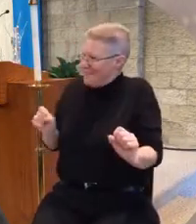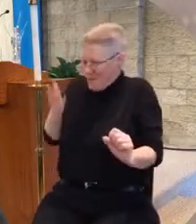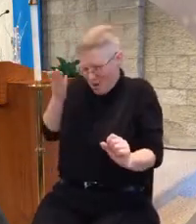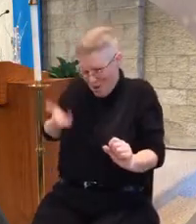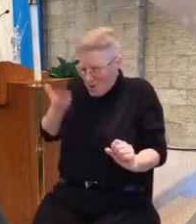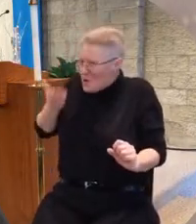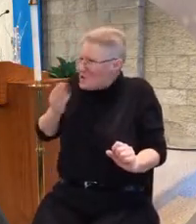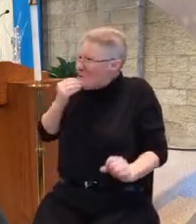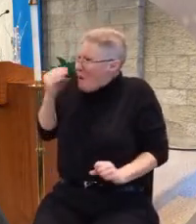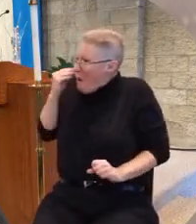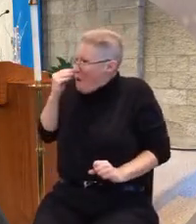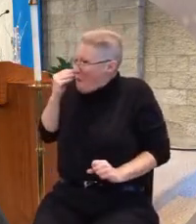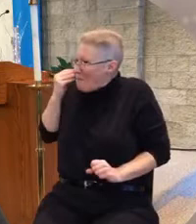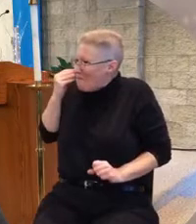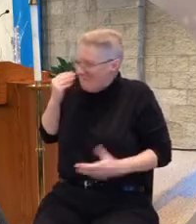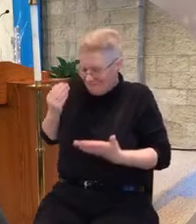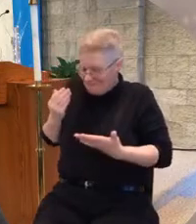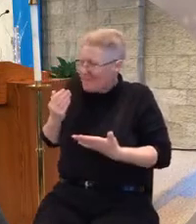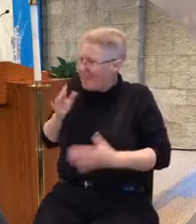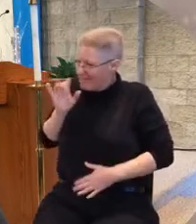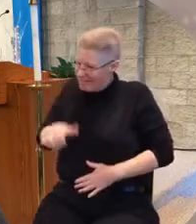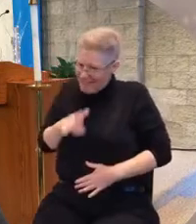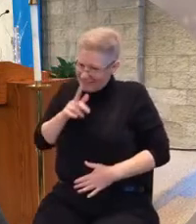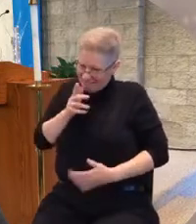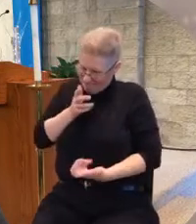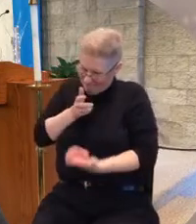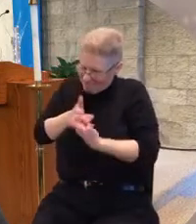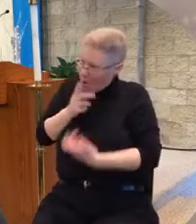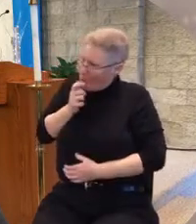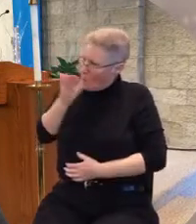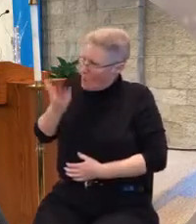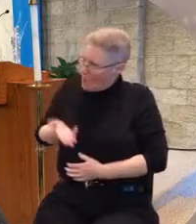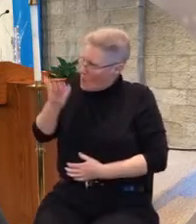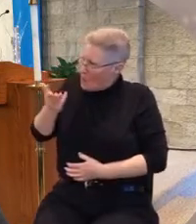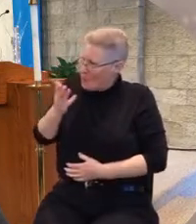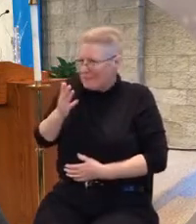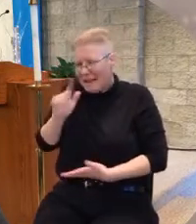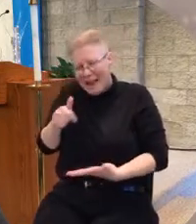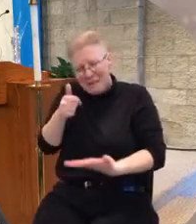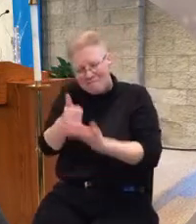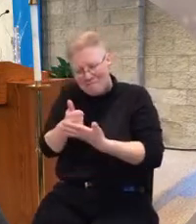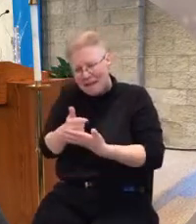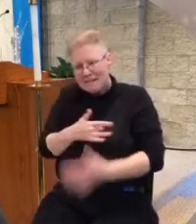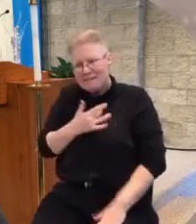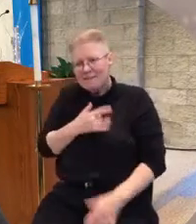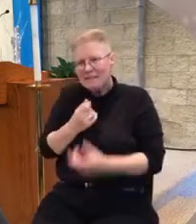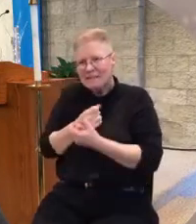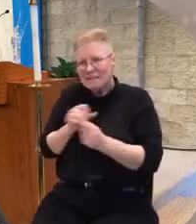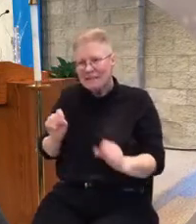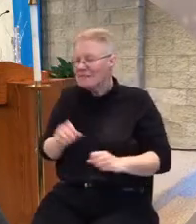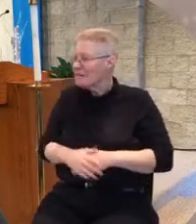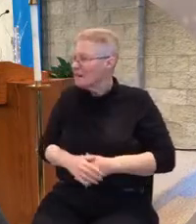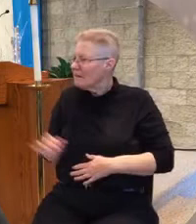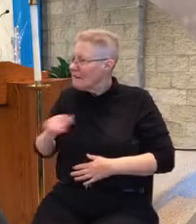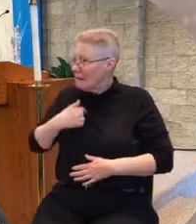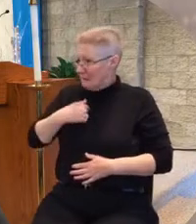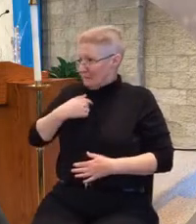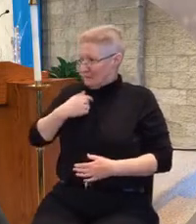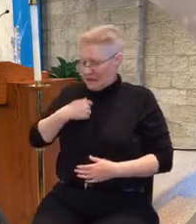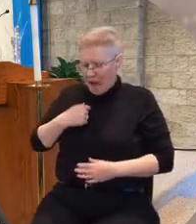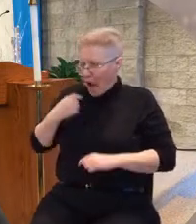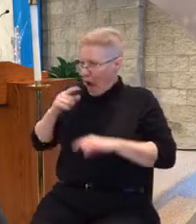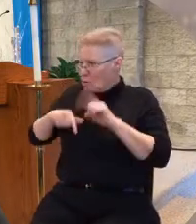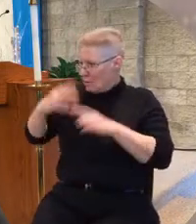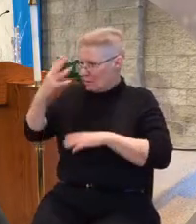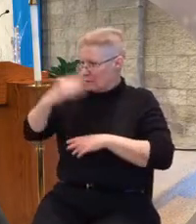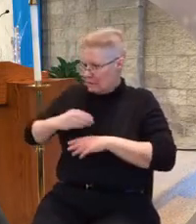Can I get an amen to just feeling safe? And for a woman like me who couldn't sleep with the light out until I was